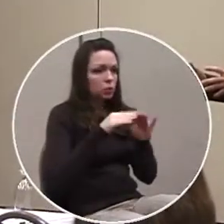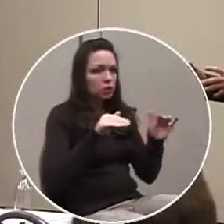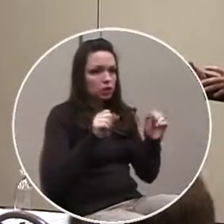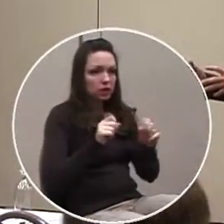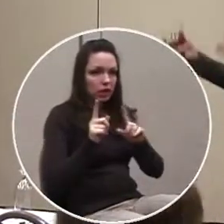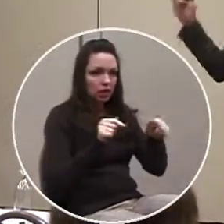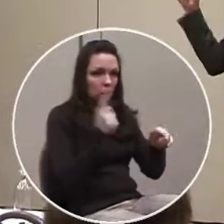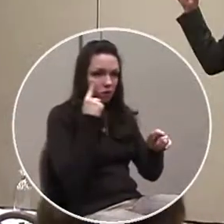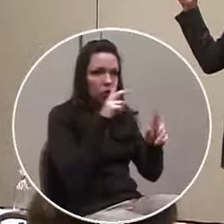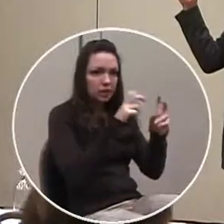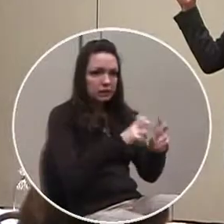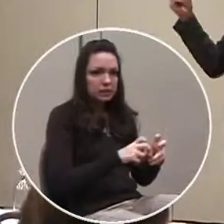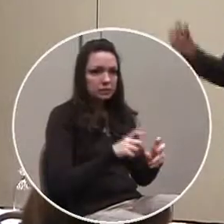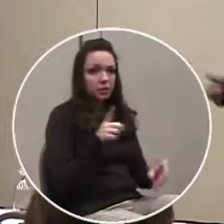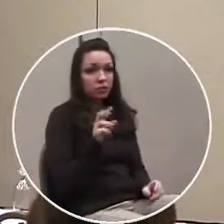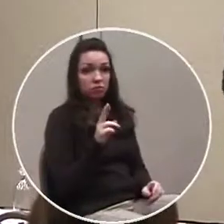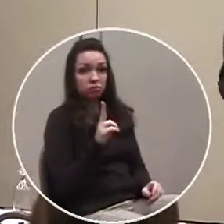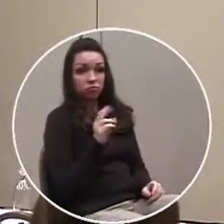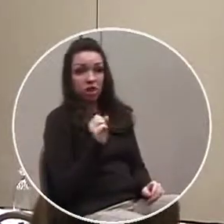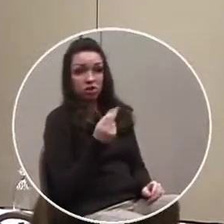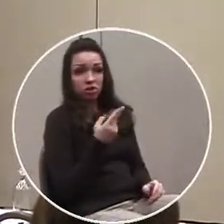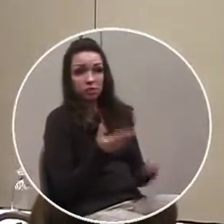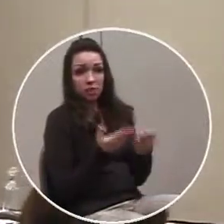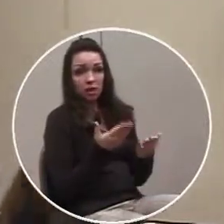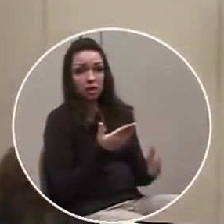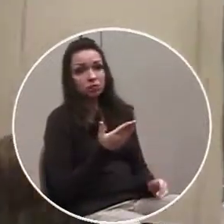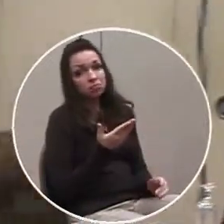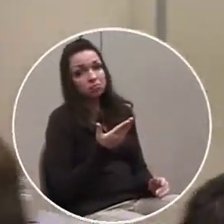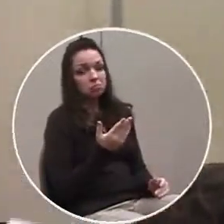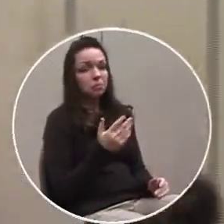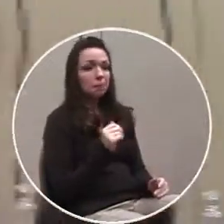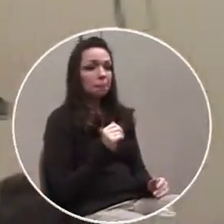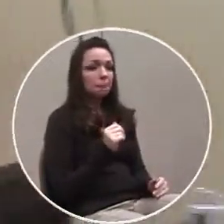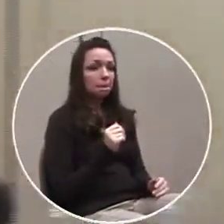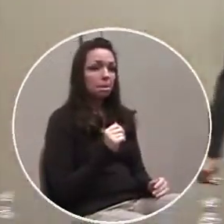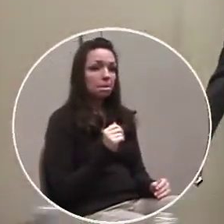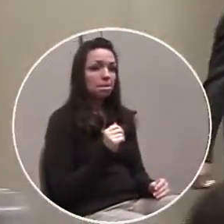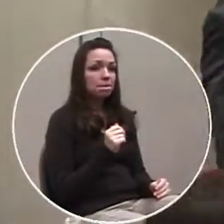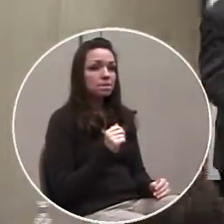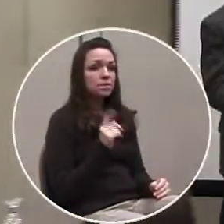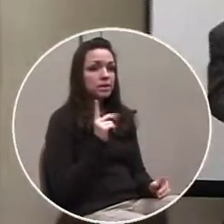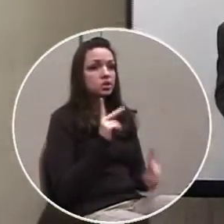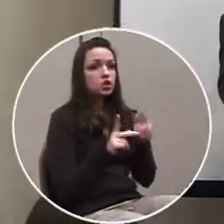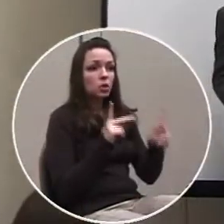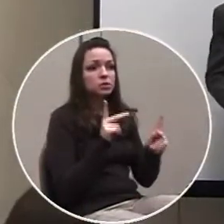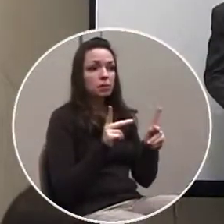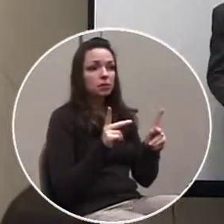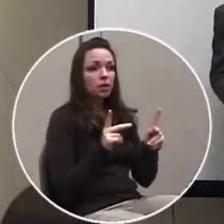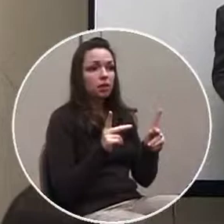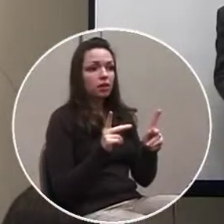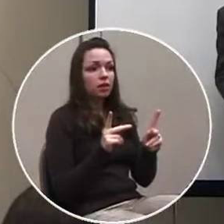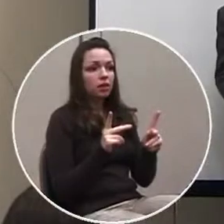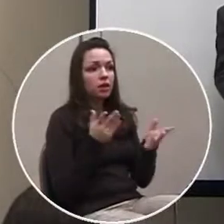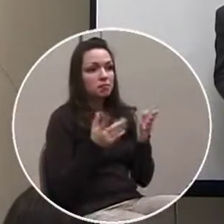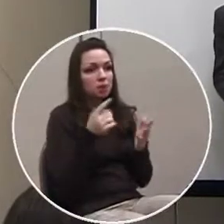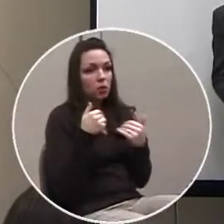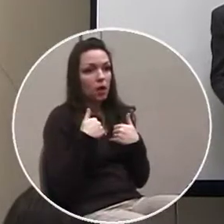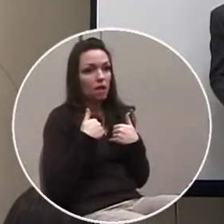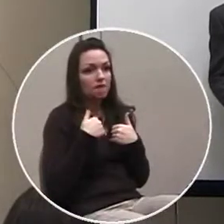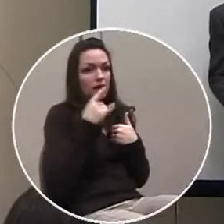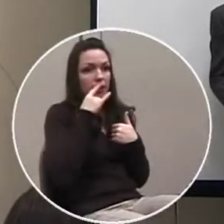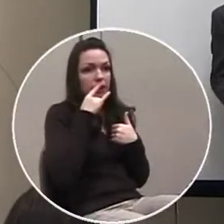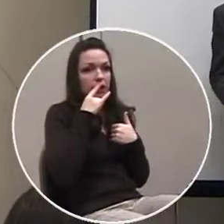development. Yeah. Yeah. So these folks are up here. Let's say you have a kiddo who's